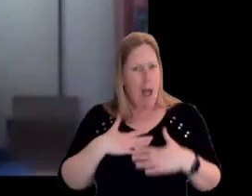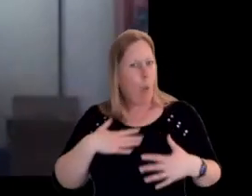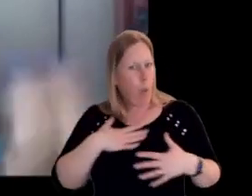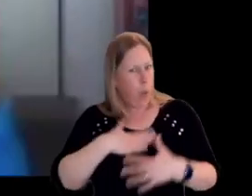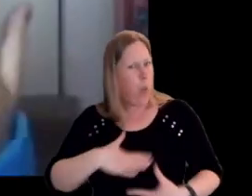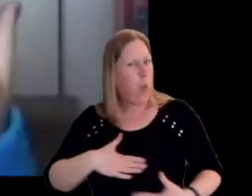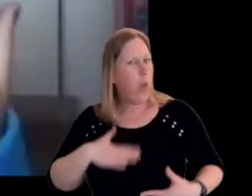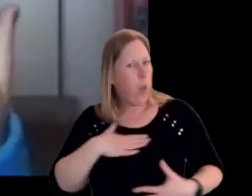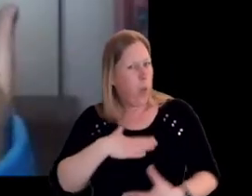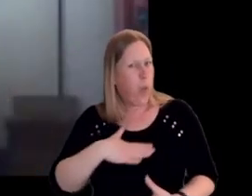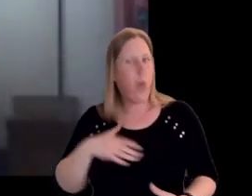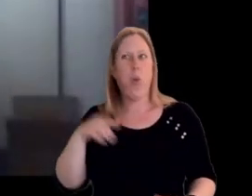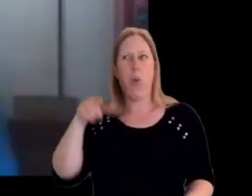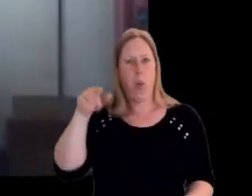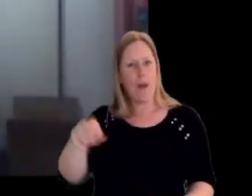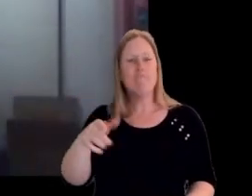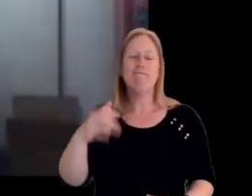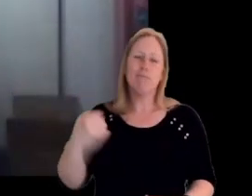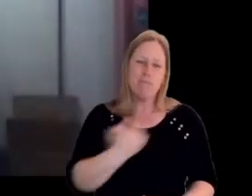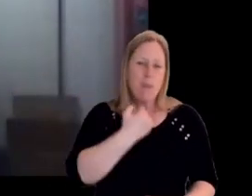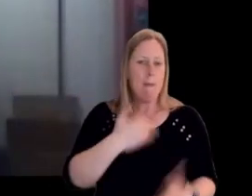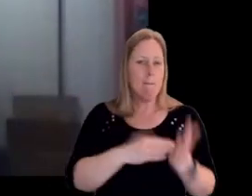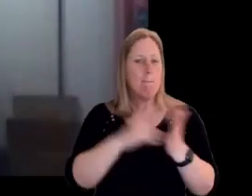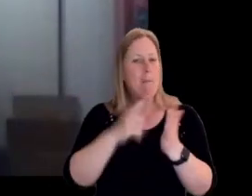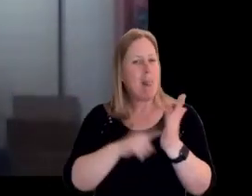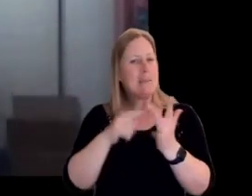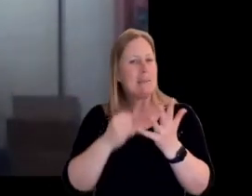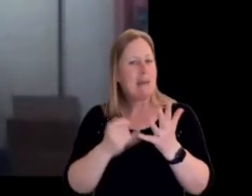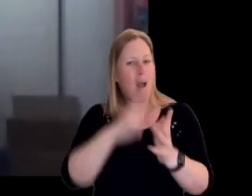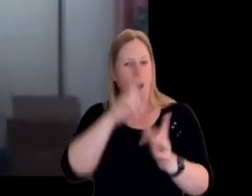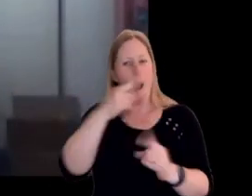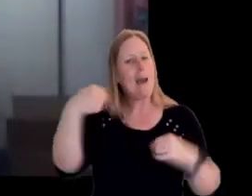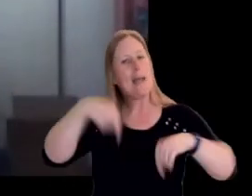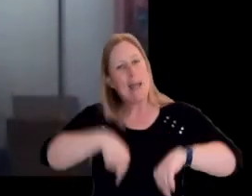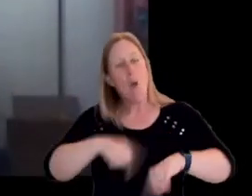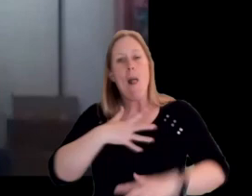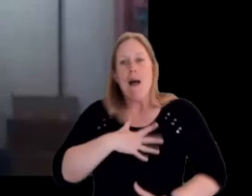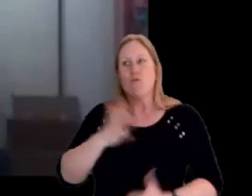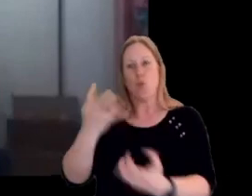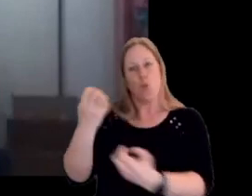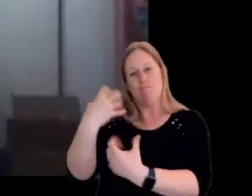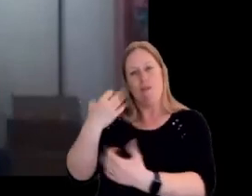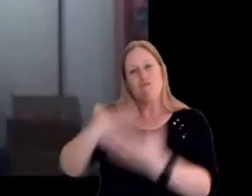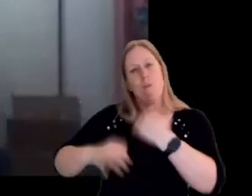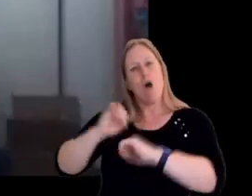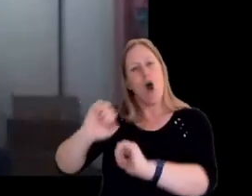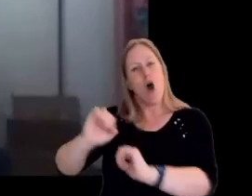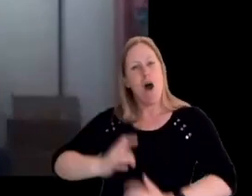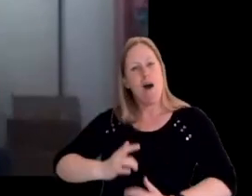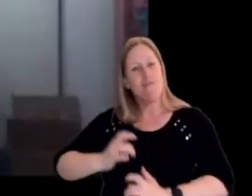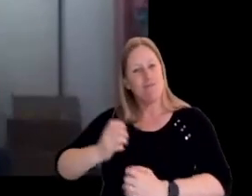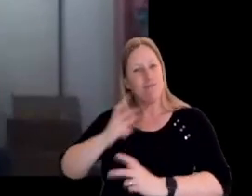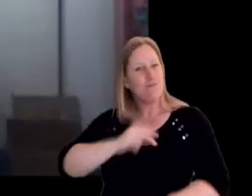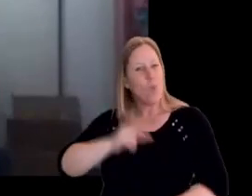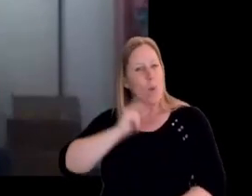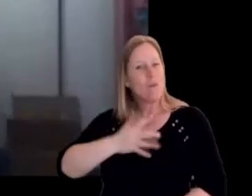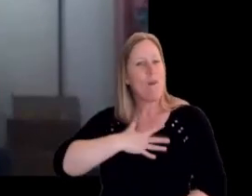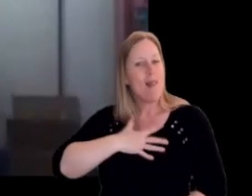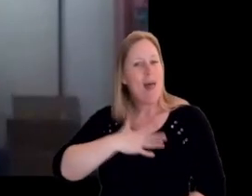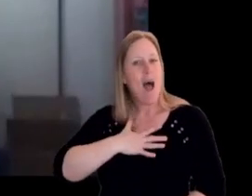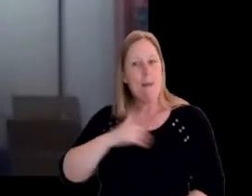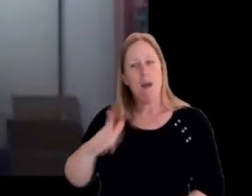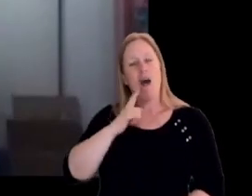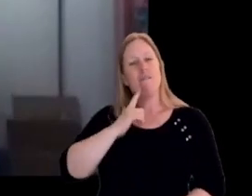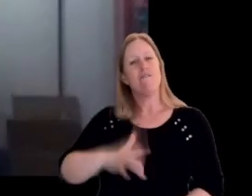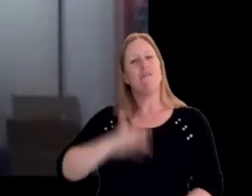sad that Melissa can't be here because she's written such beautiful words, but I would love to hear them from her own voice. But also I feel really proud of her